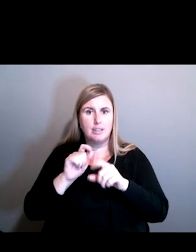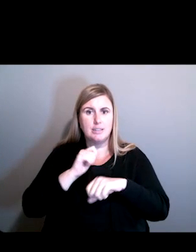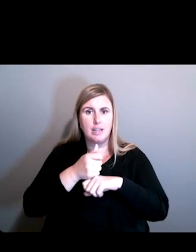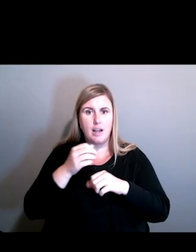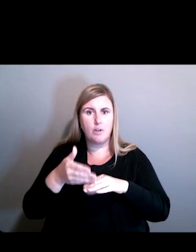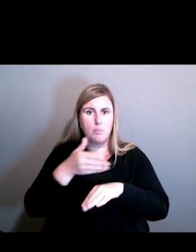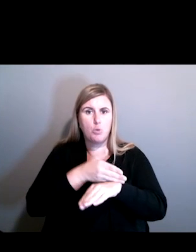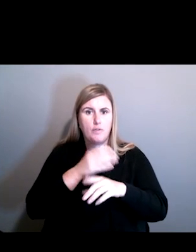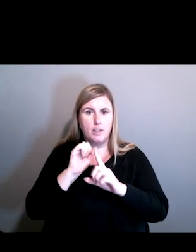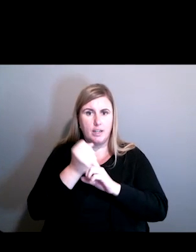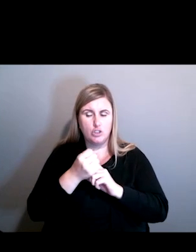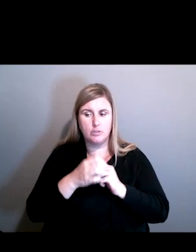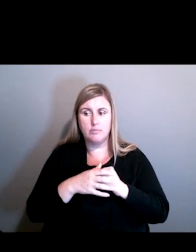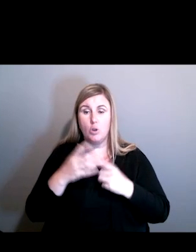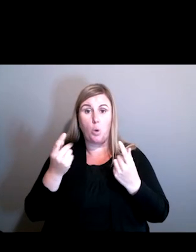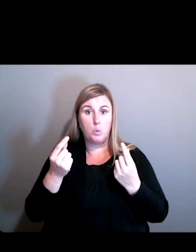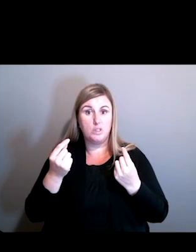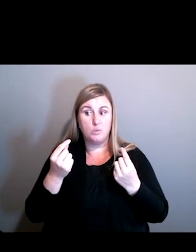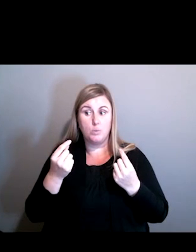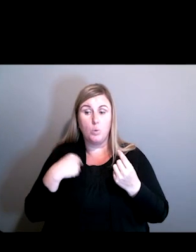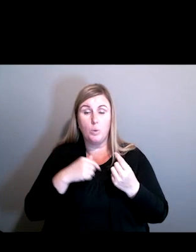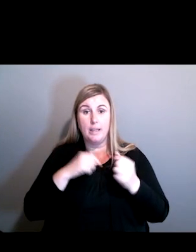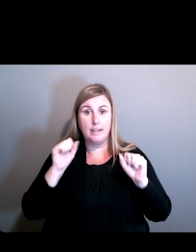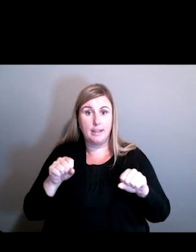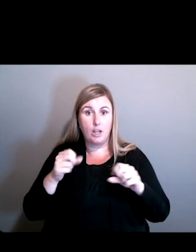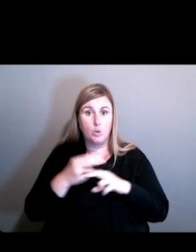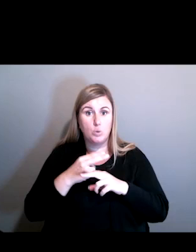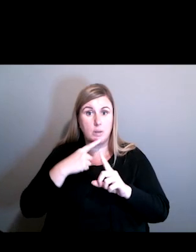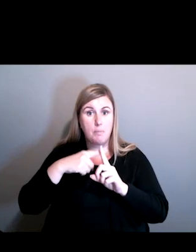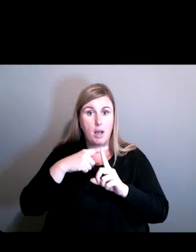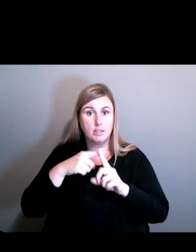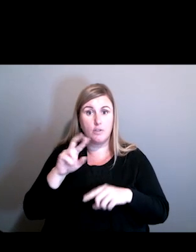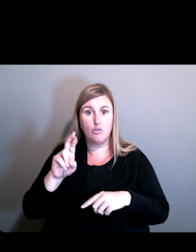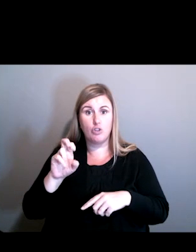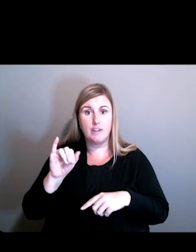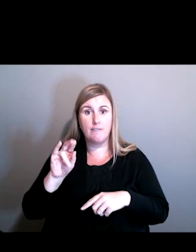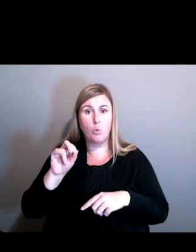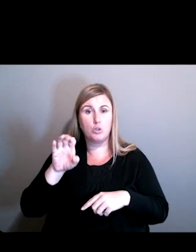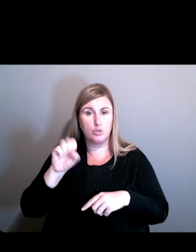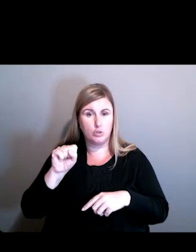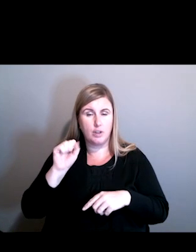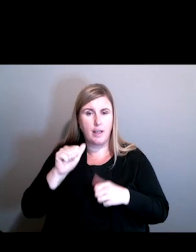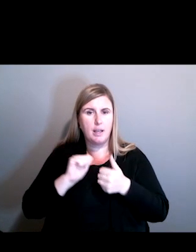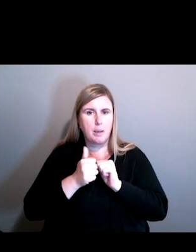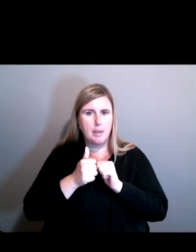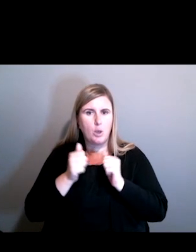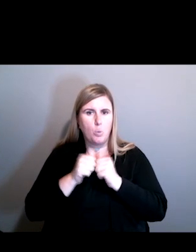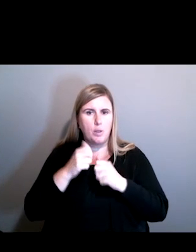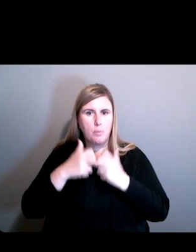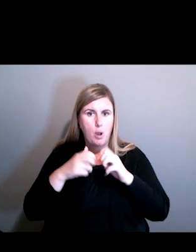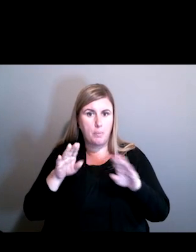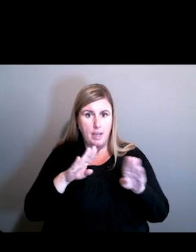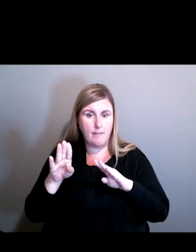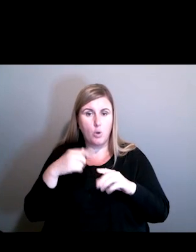set of improving conditions. So what can we do? We can use positive reinforcers that compete with the